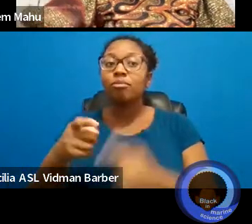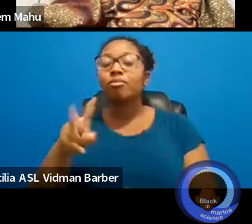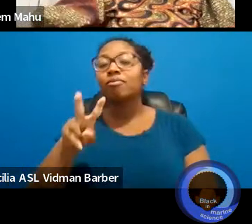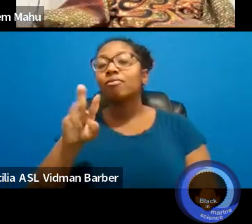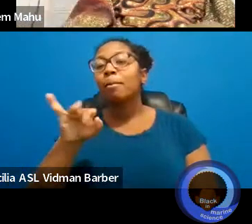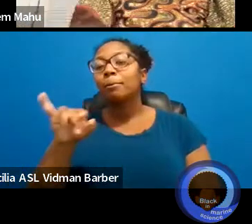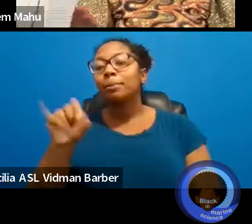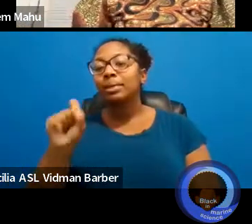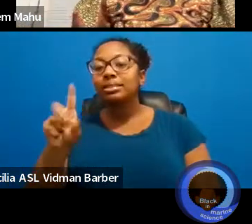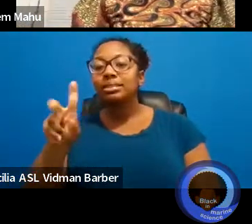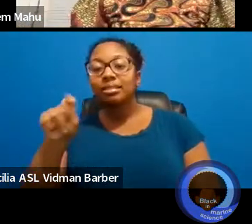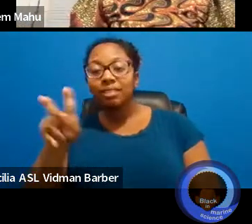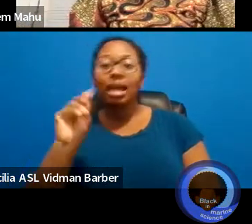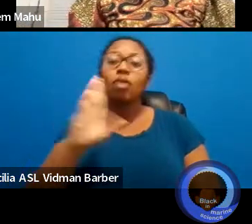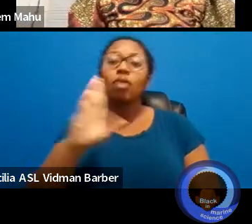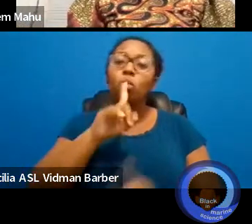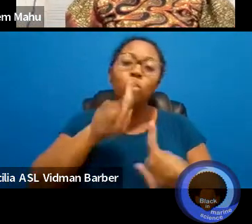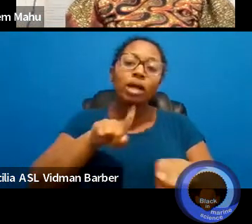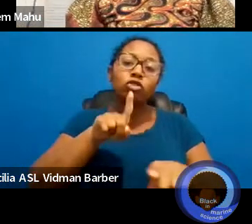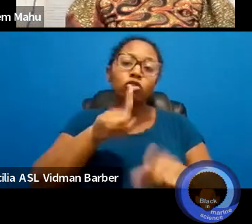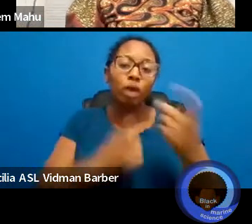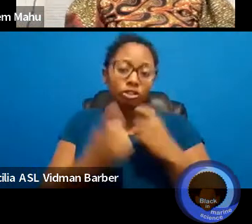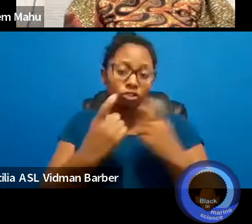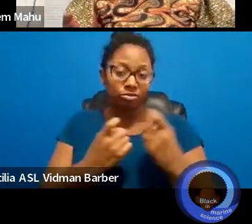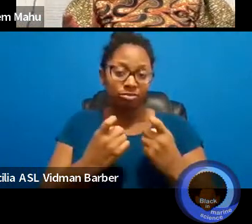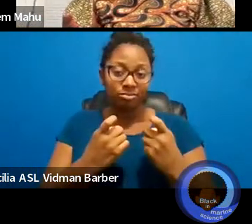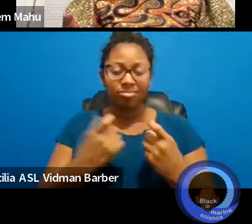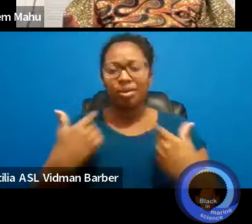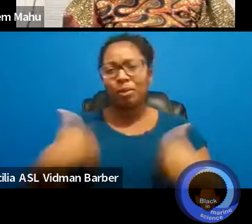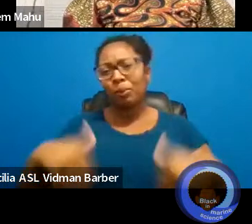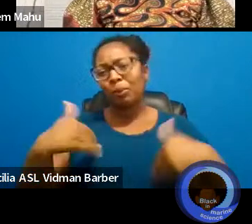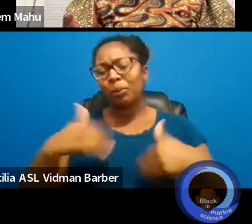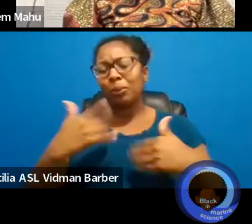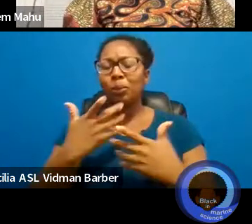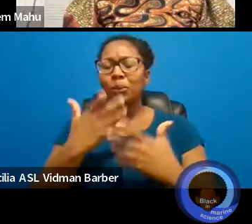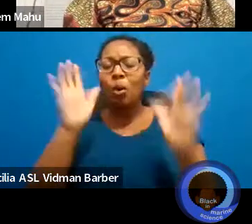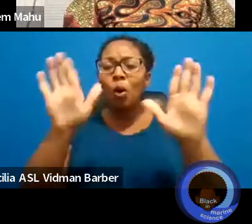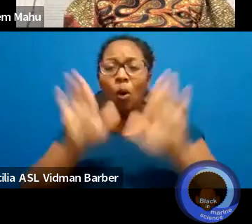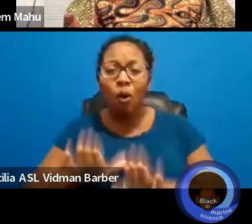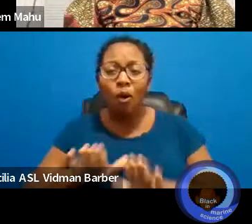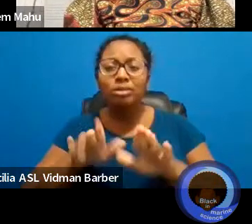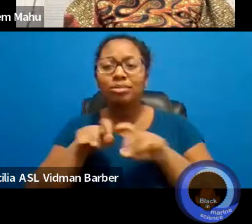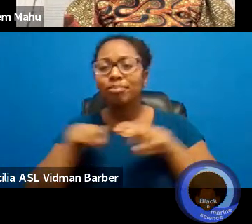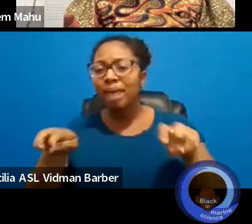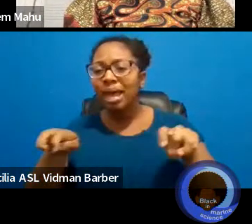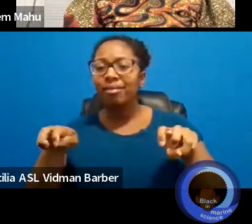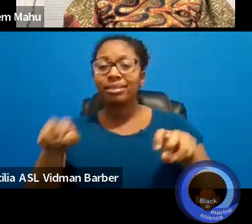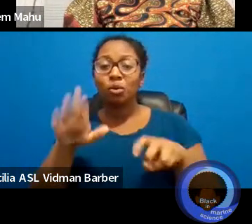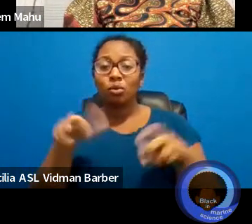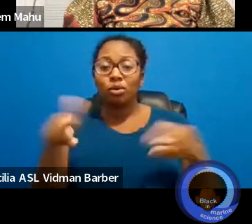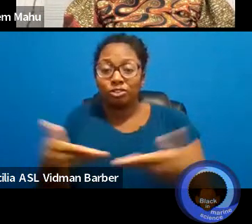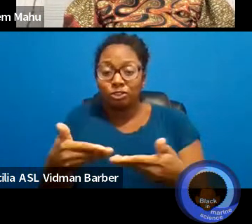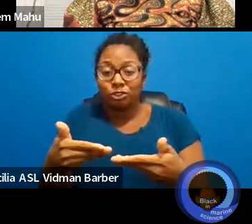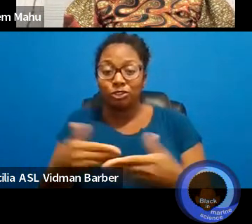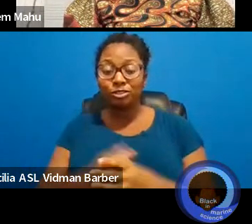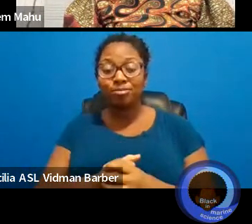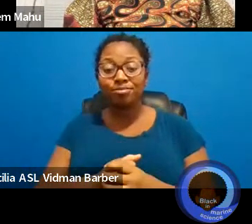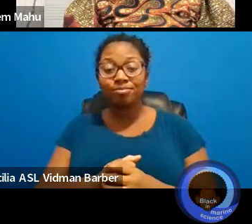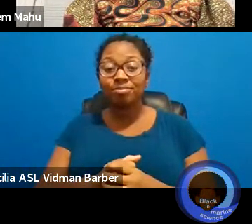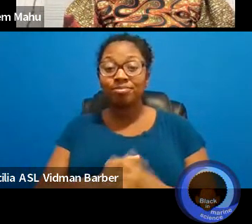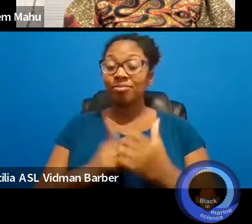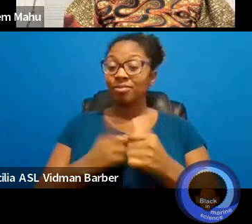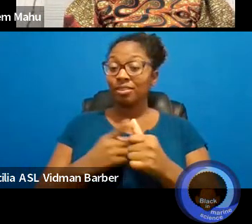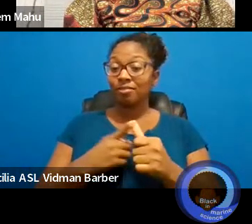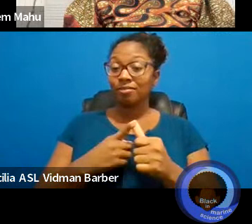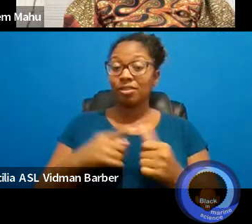questions in the end. We have a dynamic group of panelists that I would like to introduce you to. And here we go. First, we have